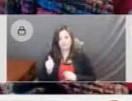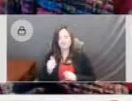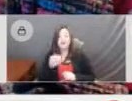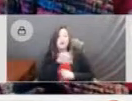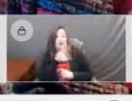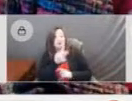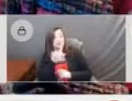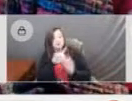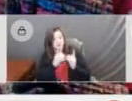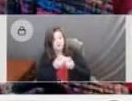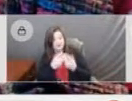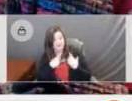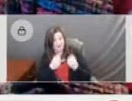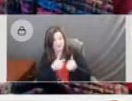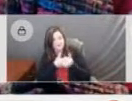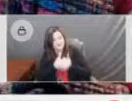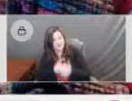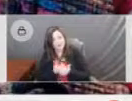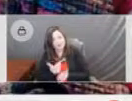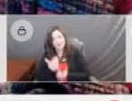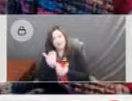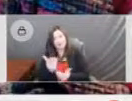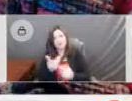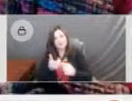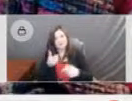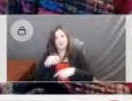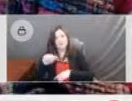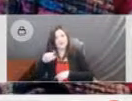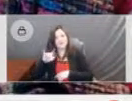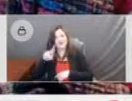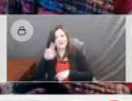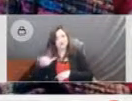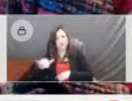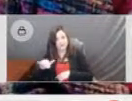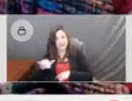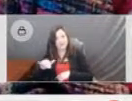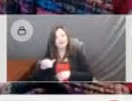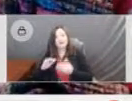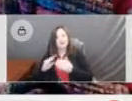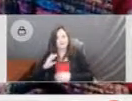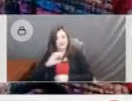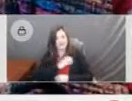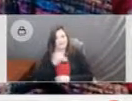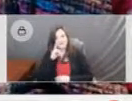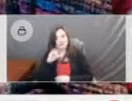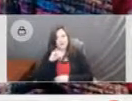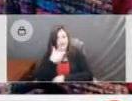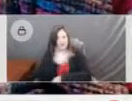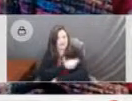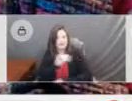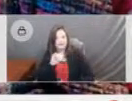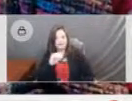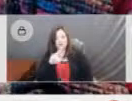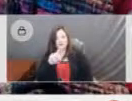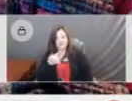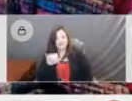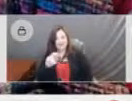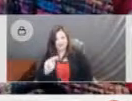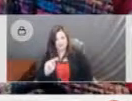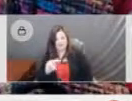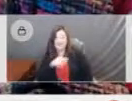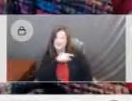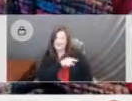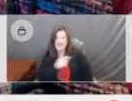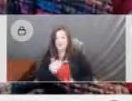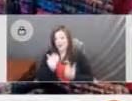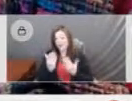following the recommendations by the Advisory Committee on Immunization Practices. So they recommended 75 and